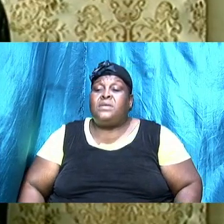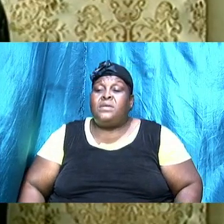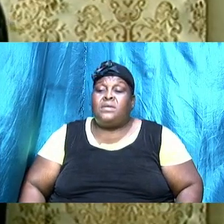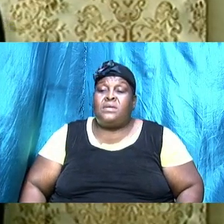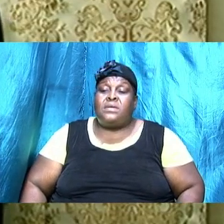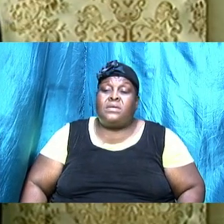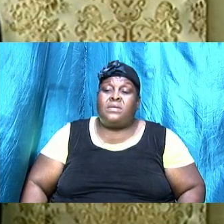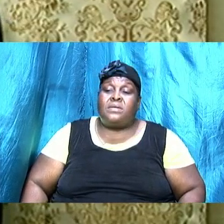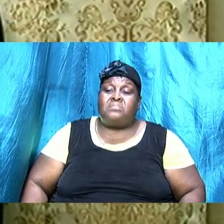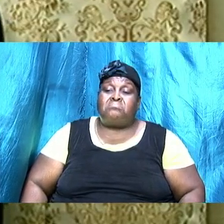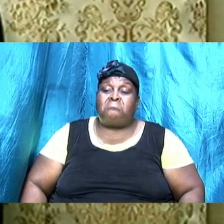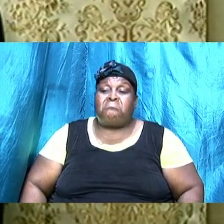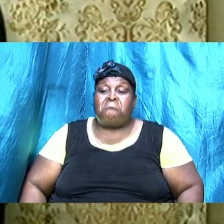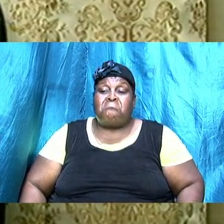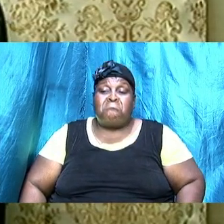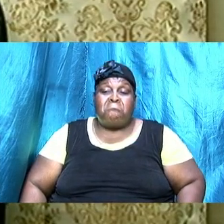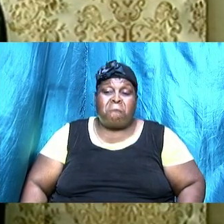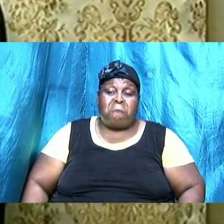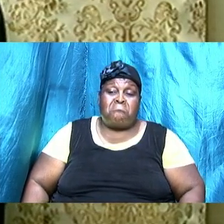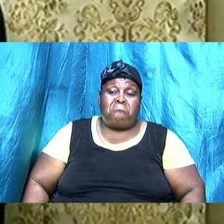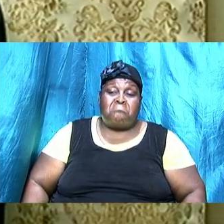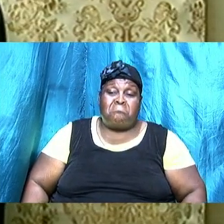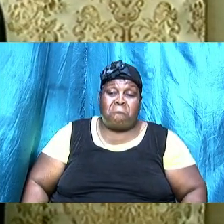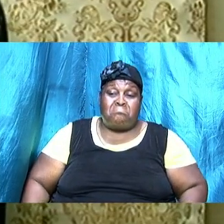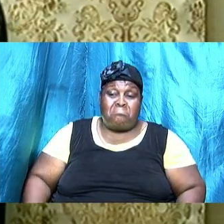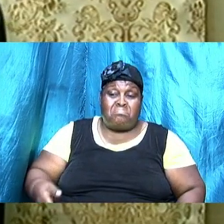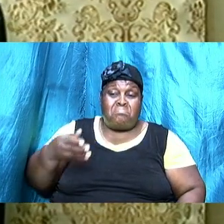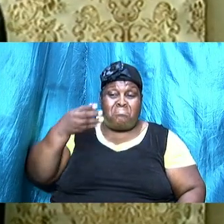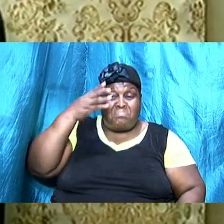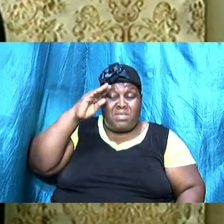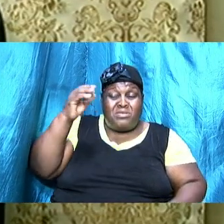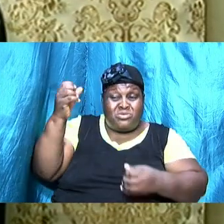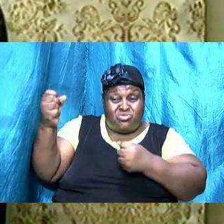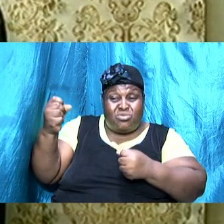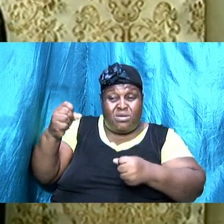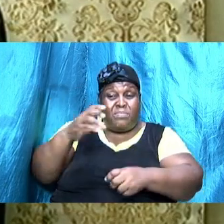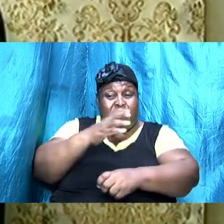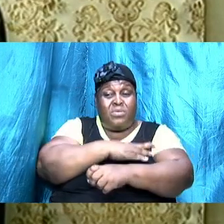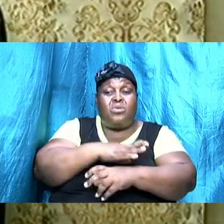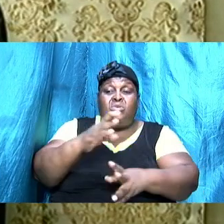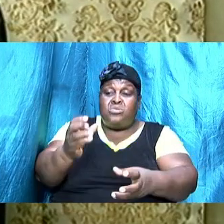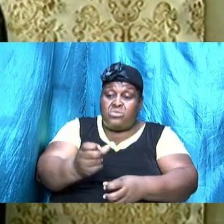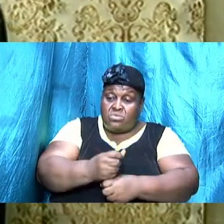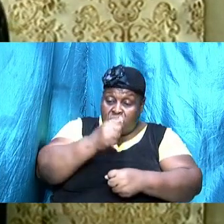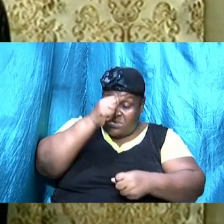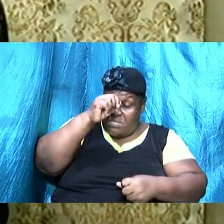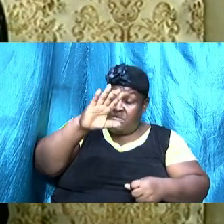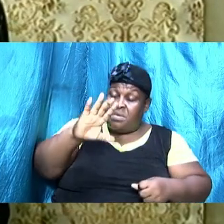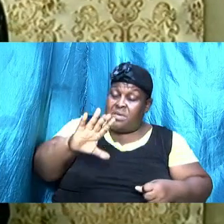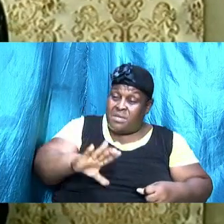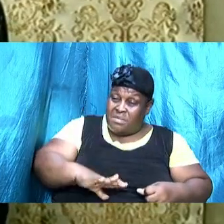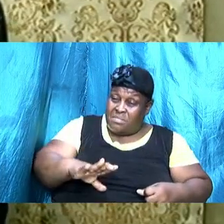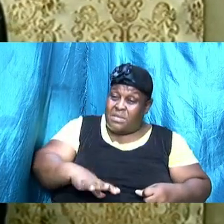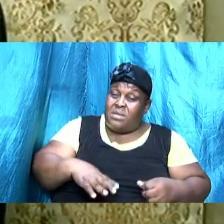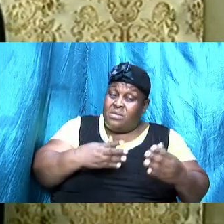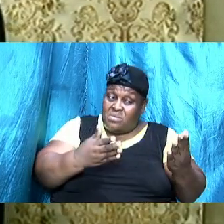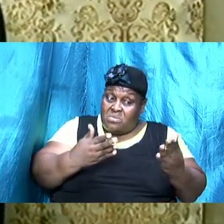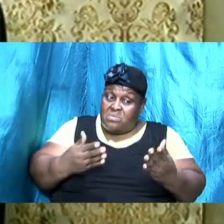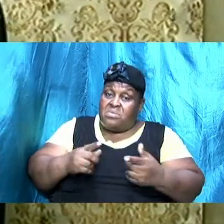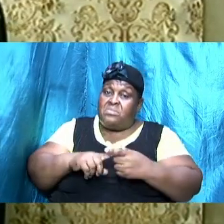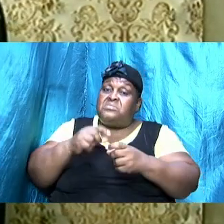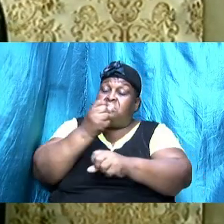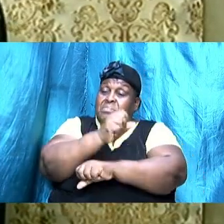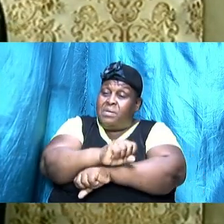mentally, academically, they were strong and powerful. They took these men and carried them over to